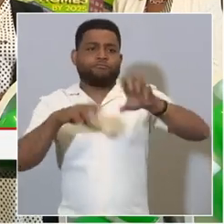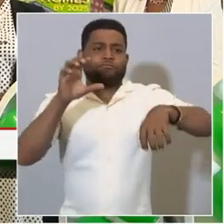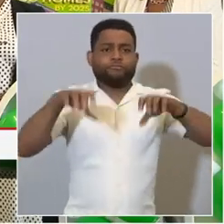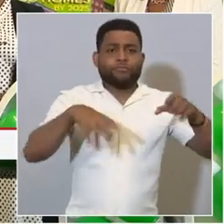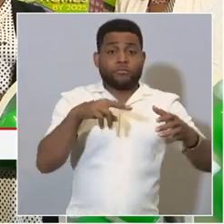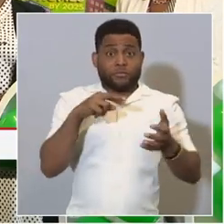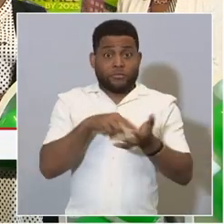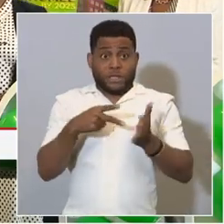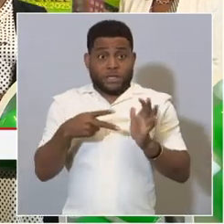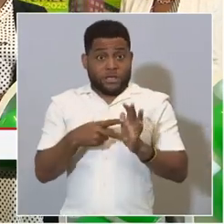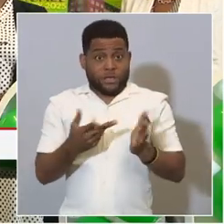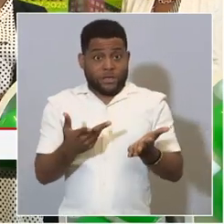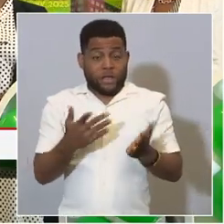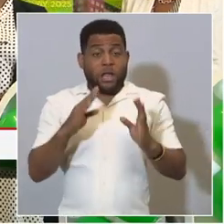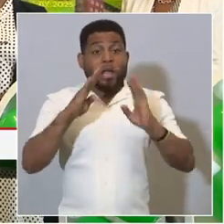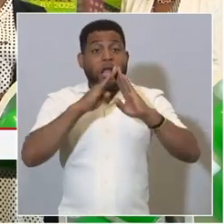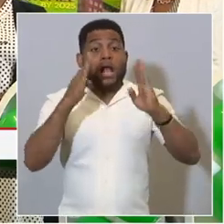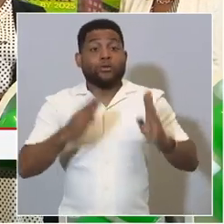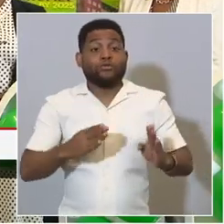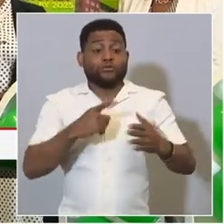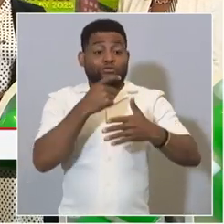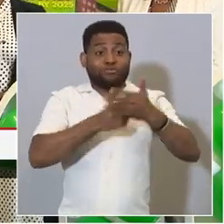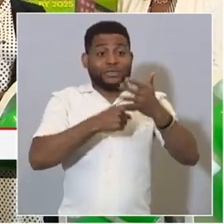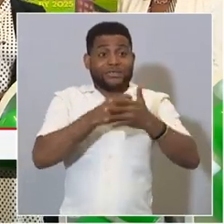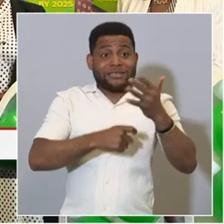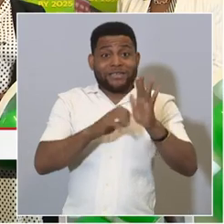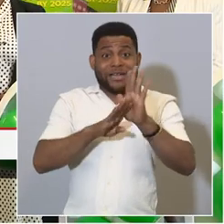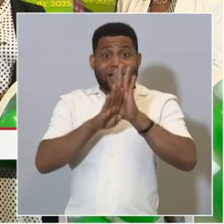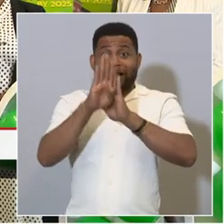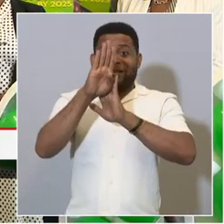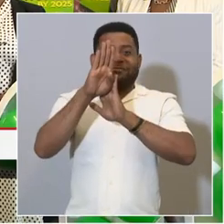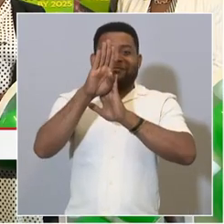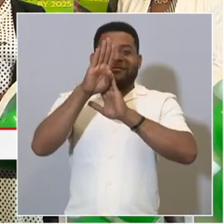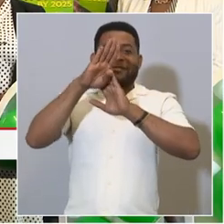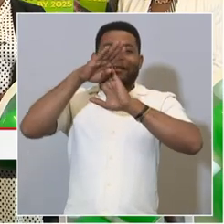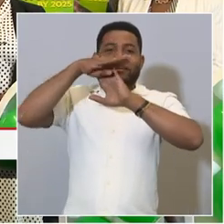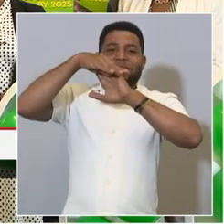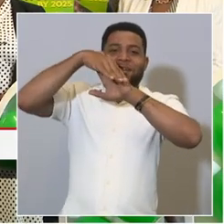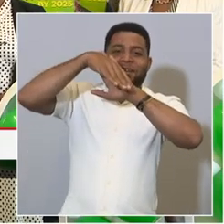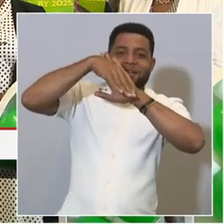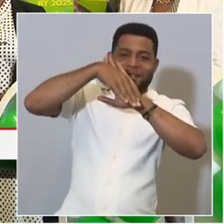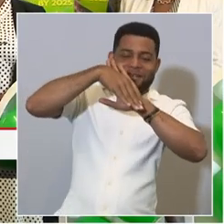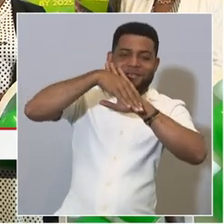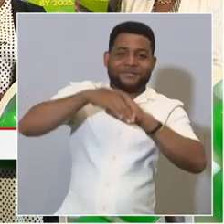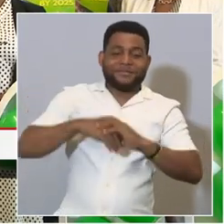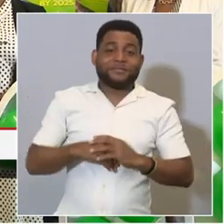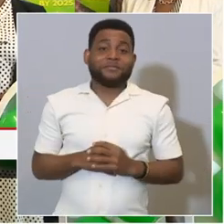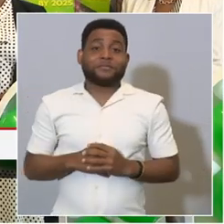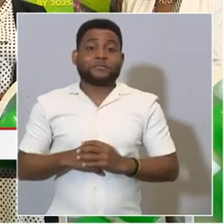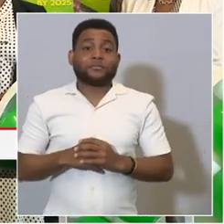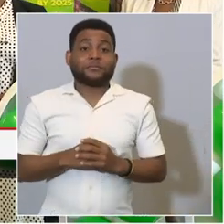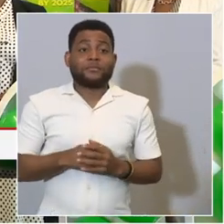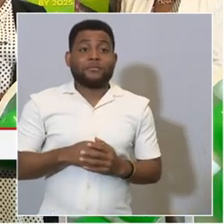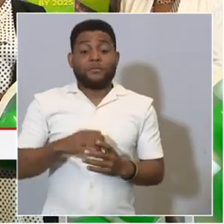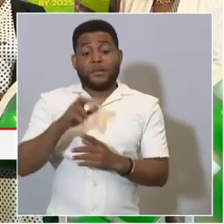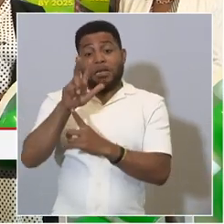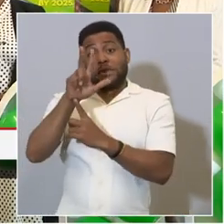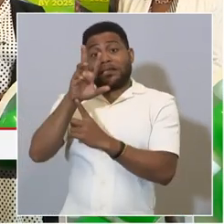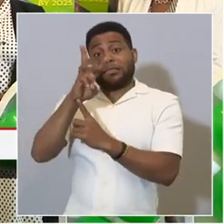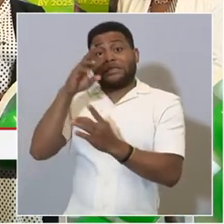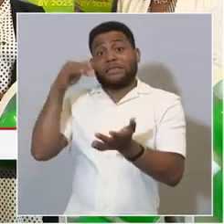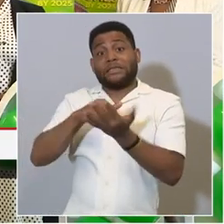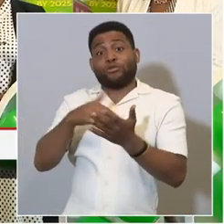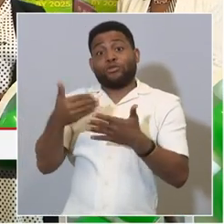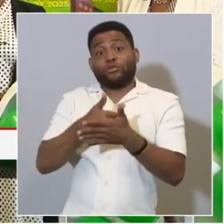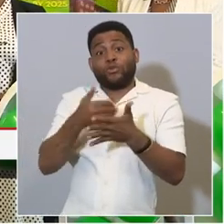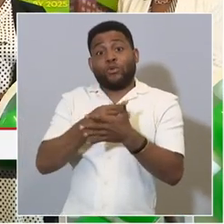housing nationwide over the last 15 years. And as we've added 36,000 new homes over the past years, the cost